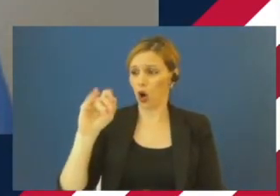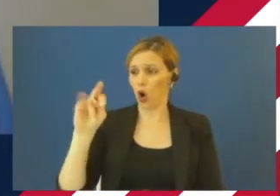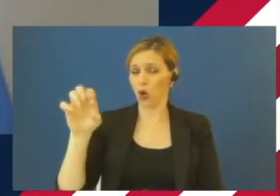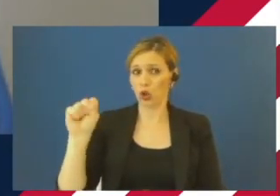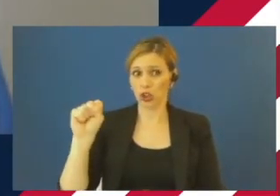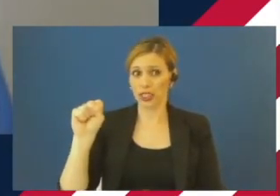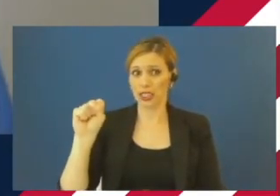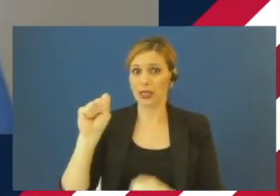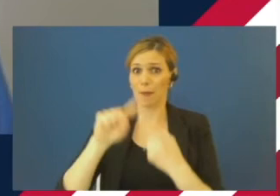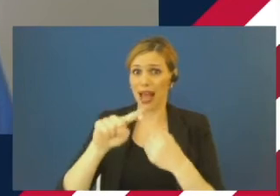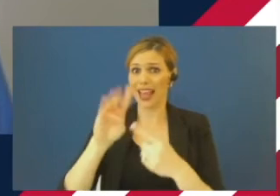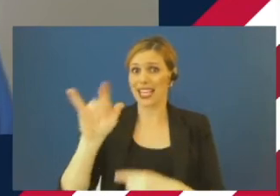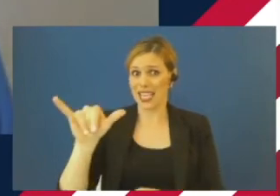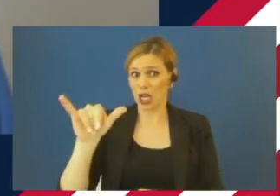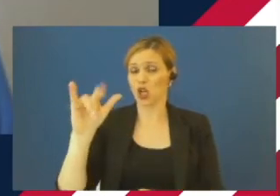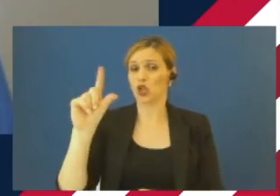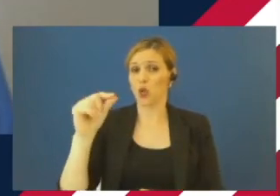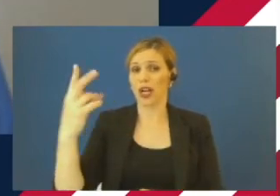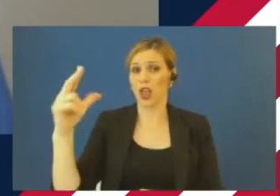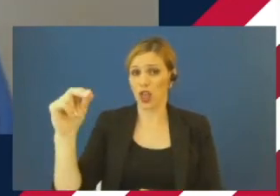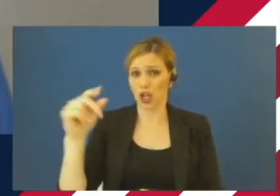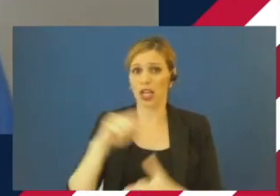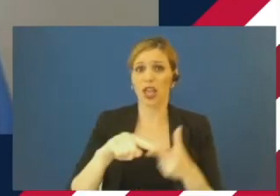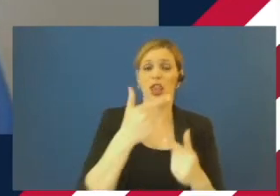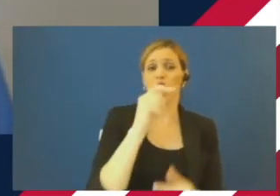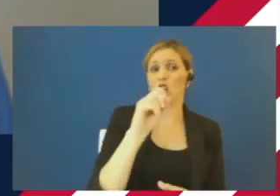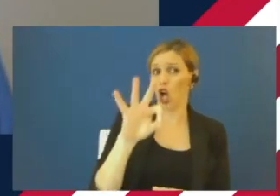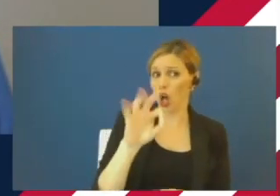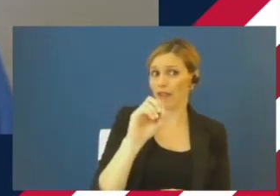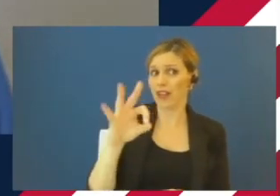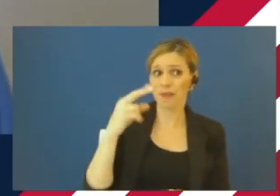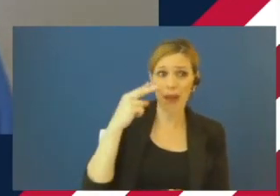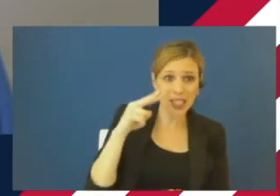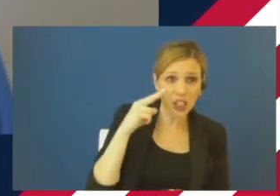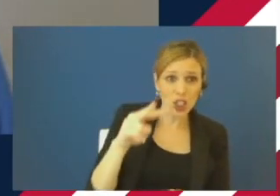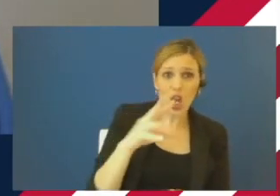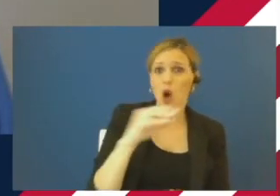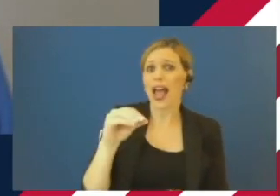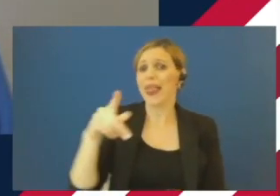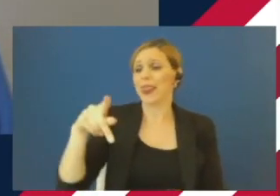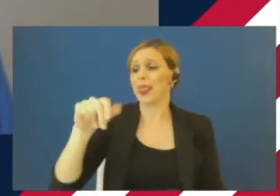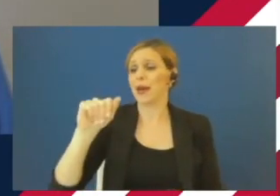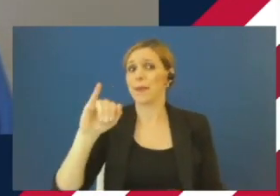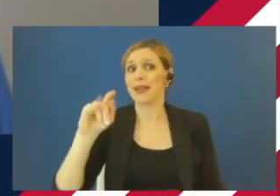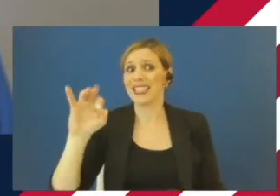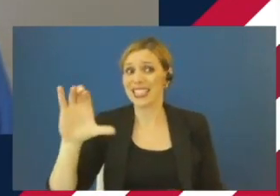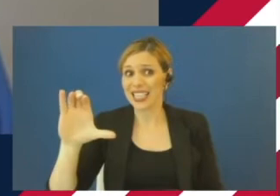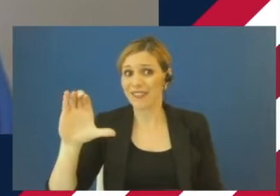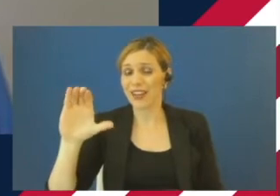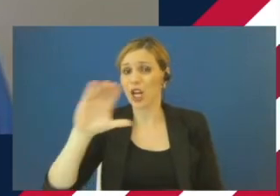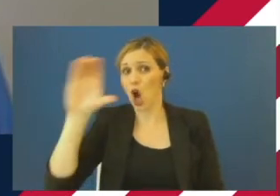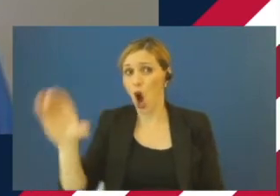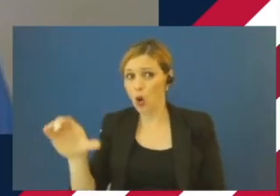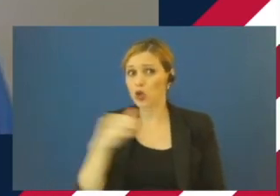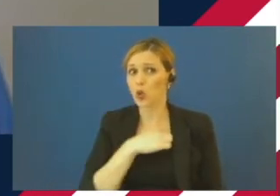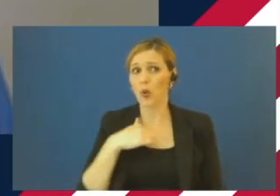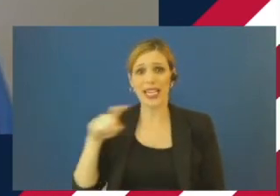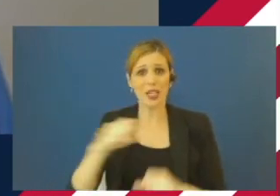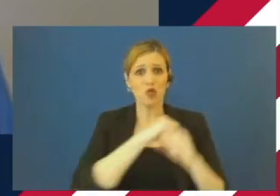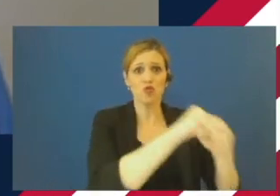drilling ban in the Gulf of Mexico, Atlantic, and Pacific coasts, and support curbing plastic production and